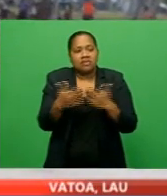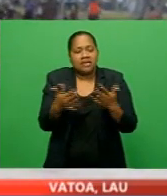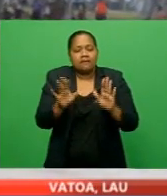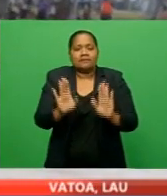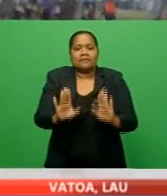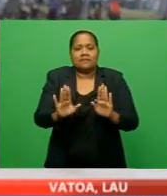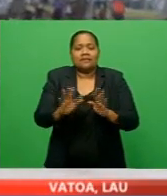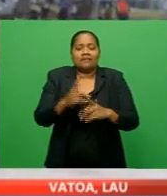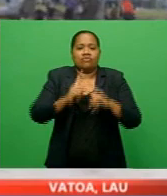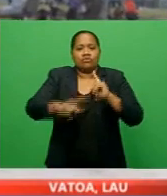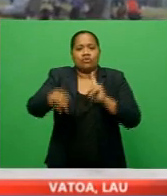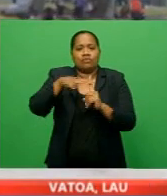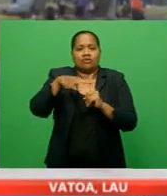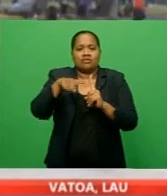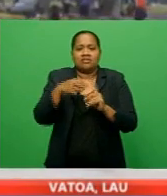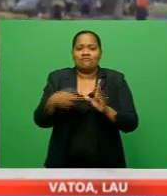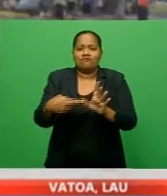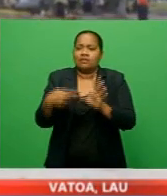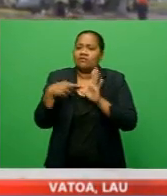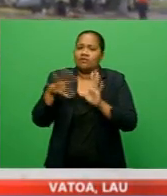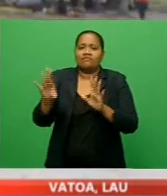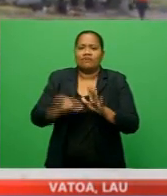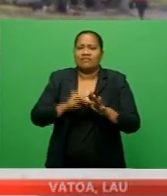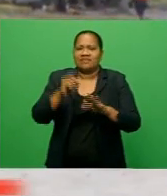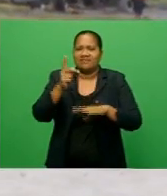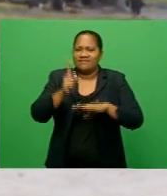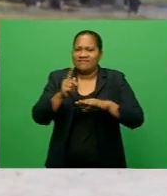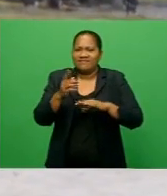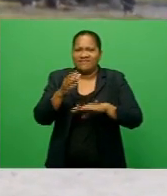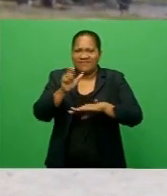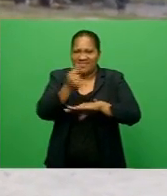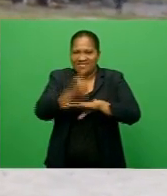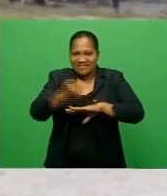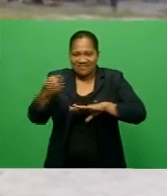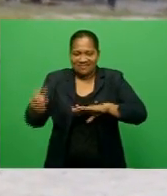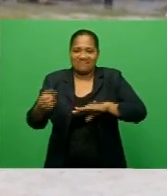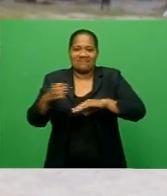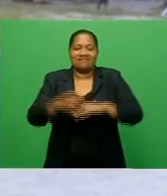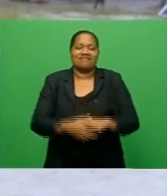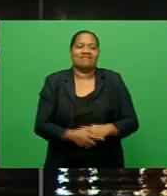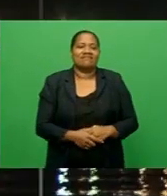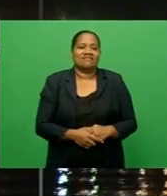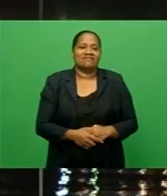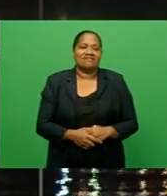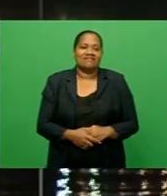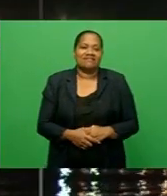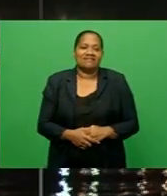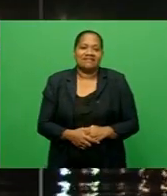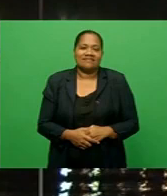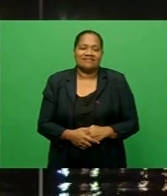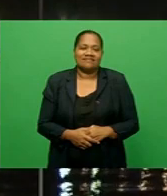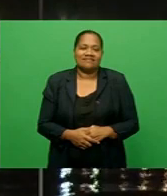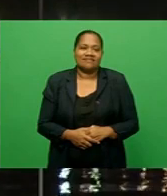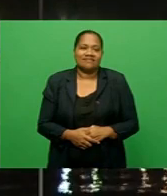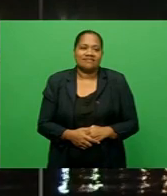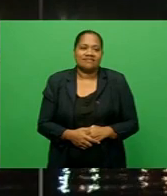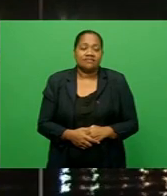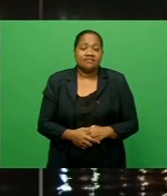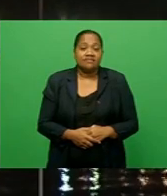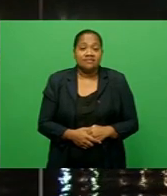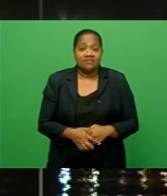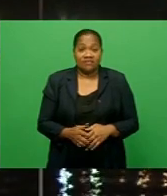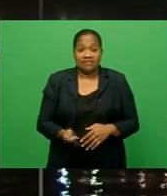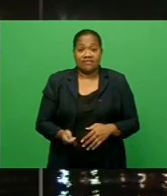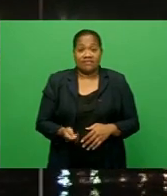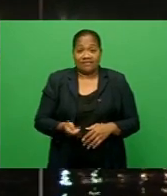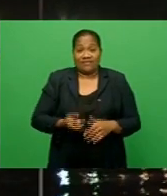from the cabinet and relevant authorities. Chosaina Nunga, FBC News. After taking a beating